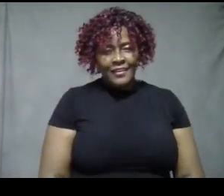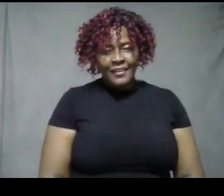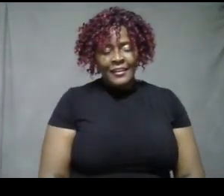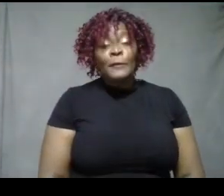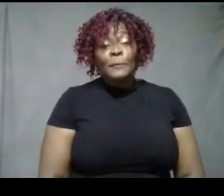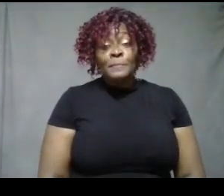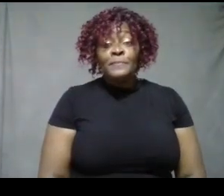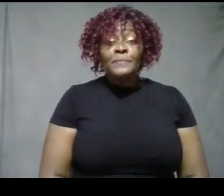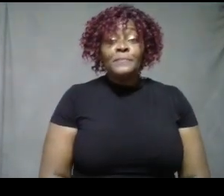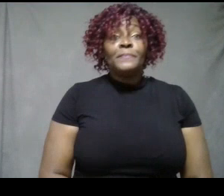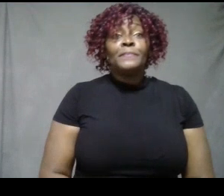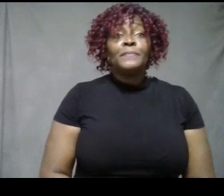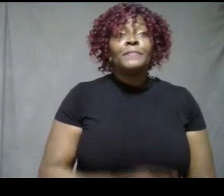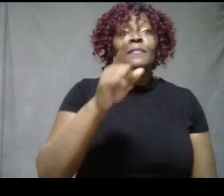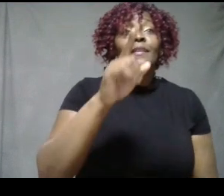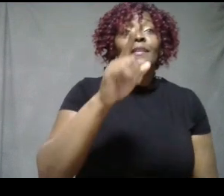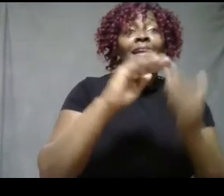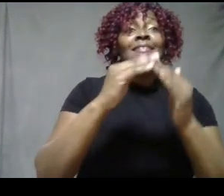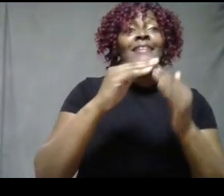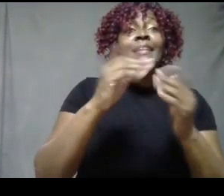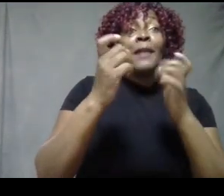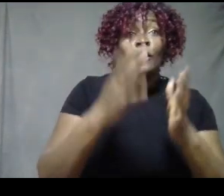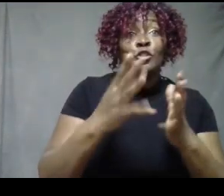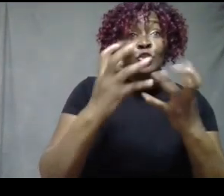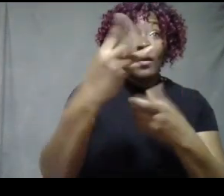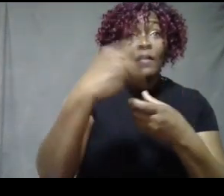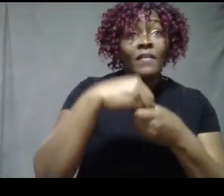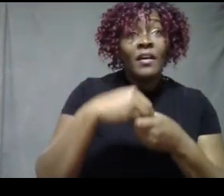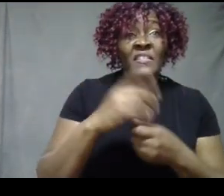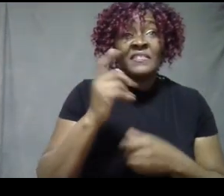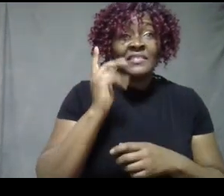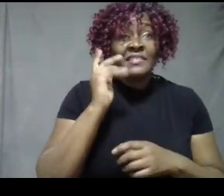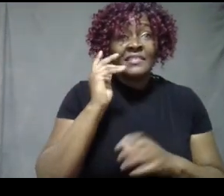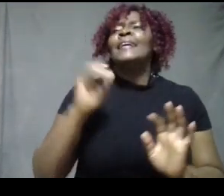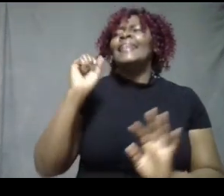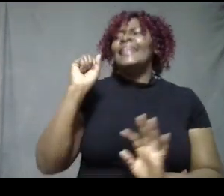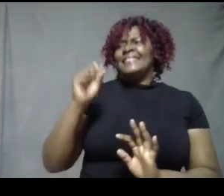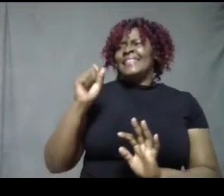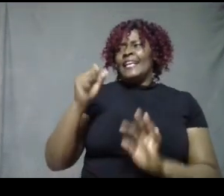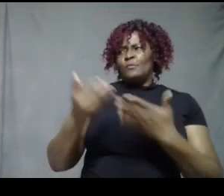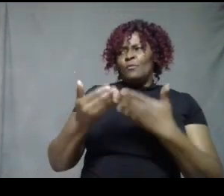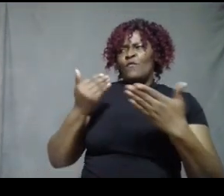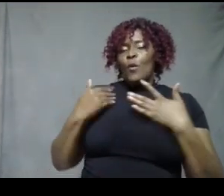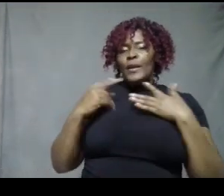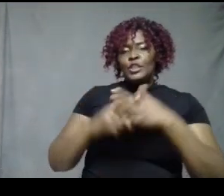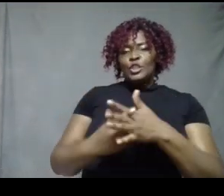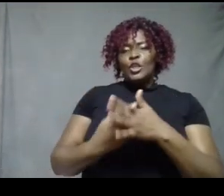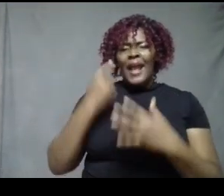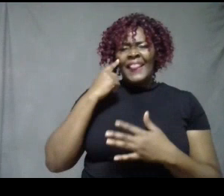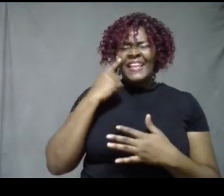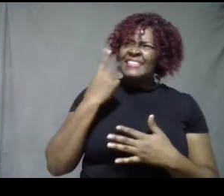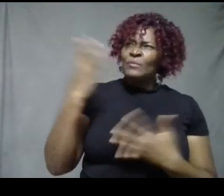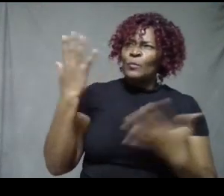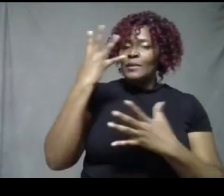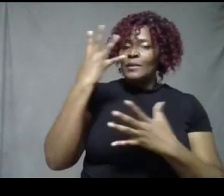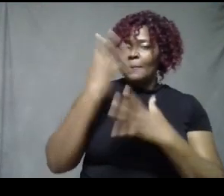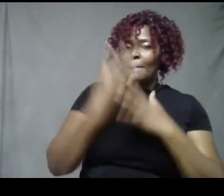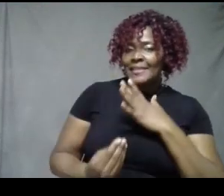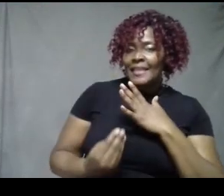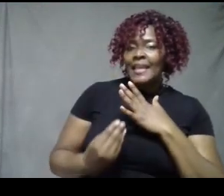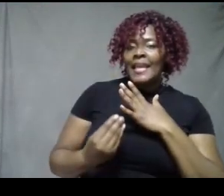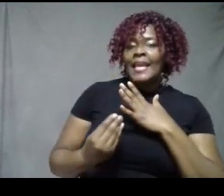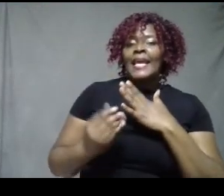City Manager, did you want to weigh in? It looks like you were about to. Yeah, before we go forward, I think what we're lacking here is historic precedence